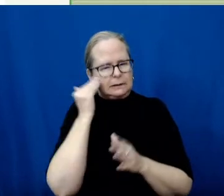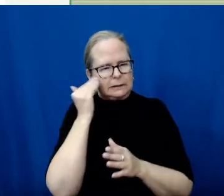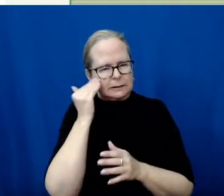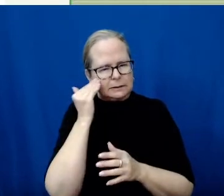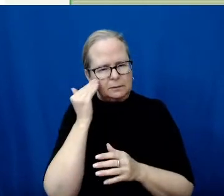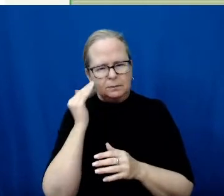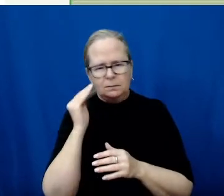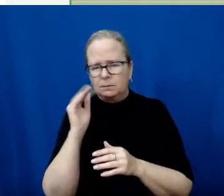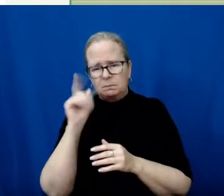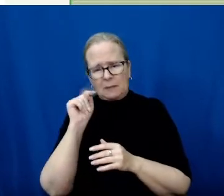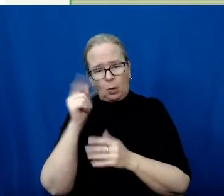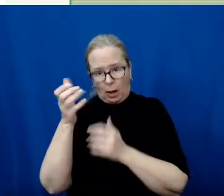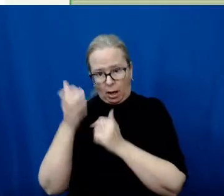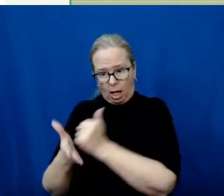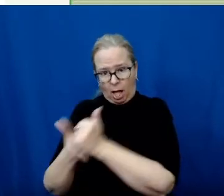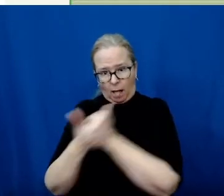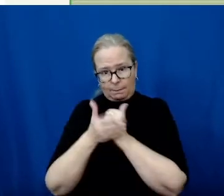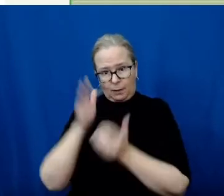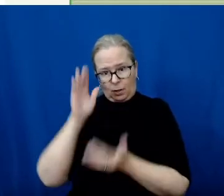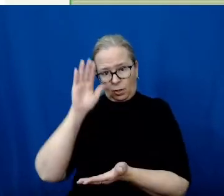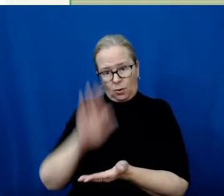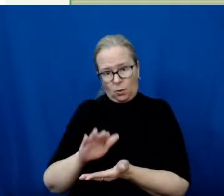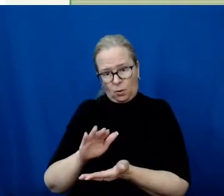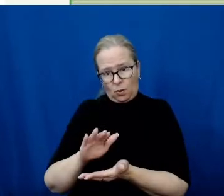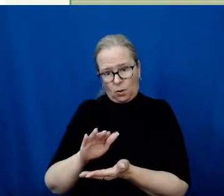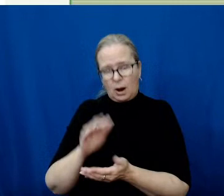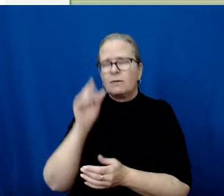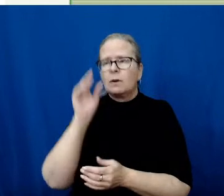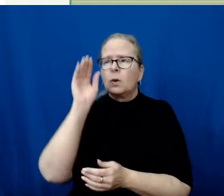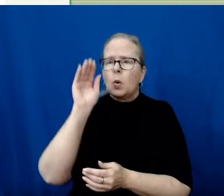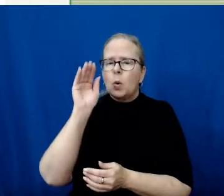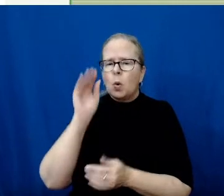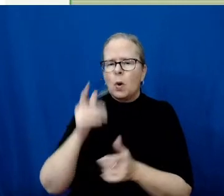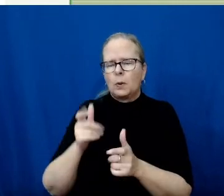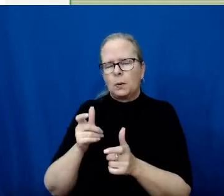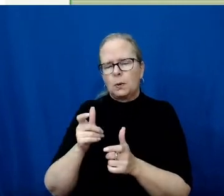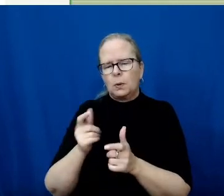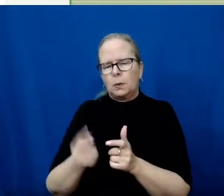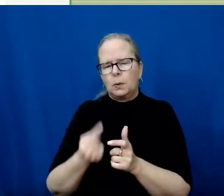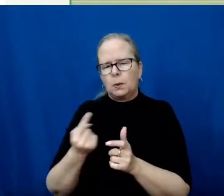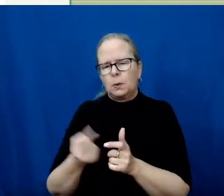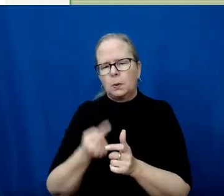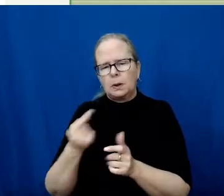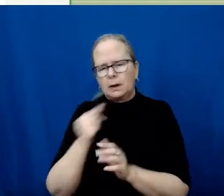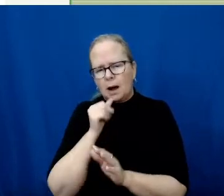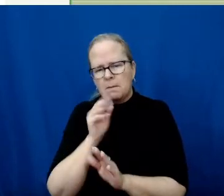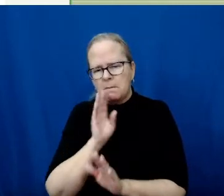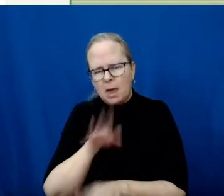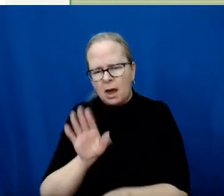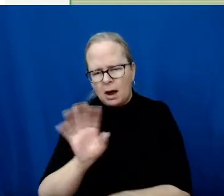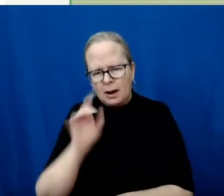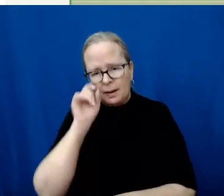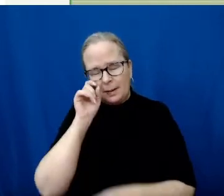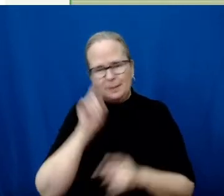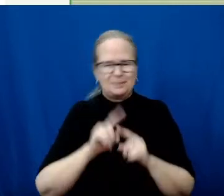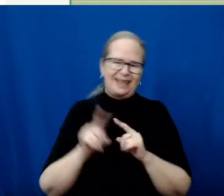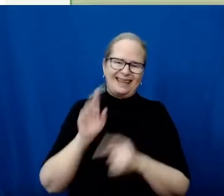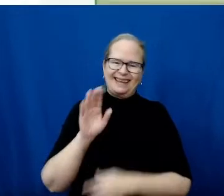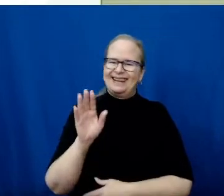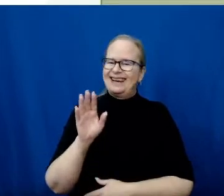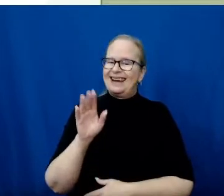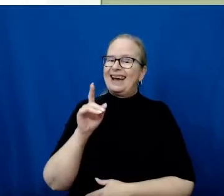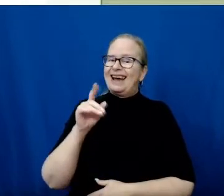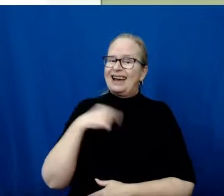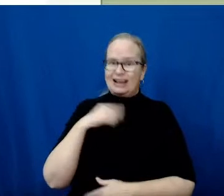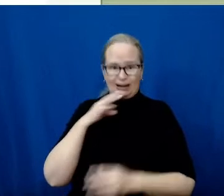let's face it, we're talking about triage here. People are sick, and we're just going to have to tolerate some things that we would not normally